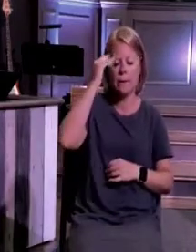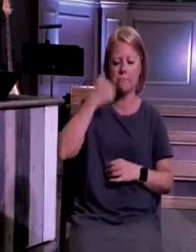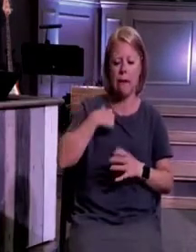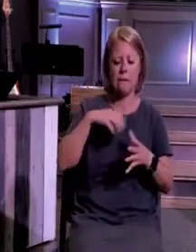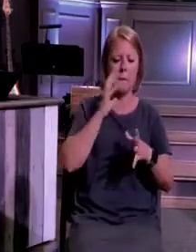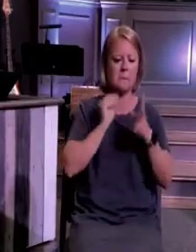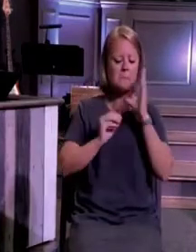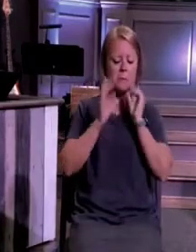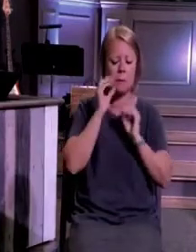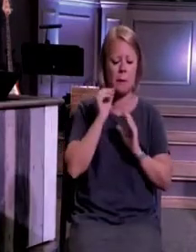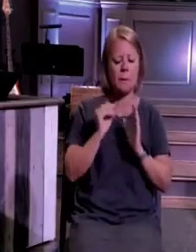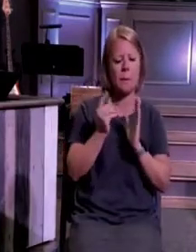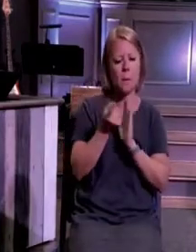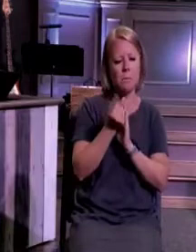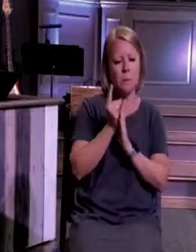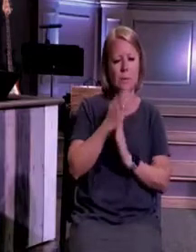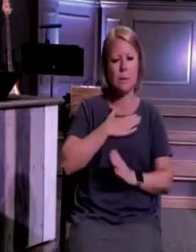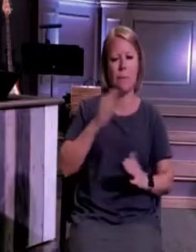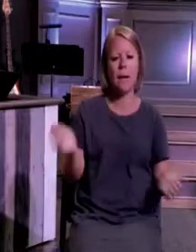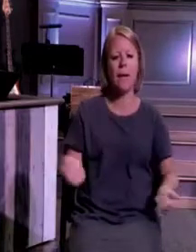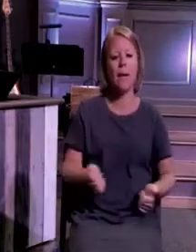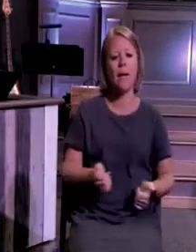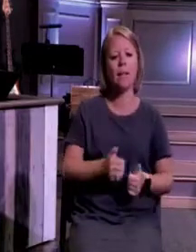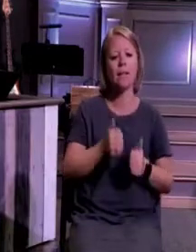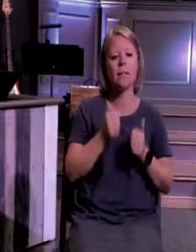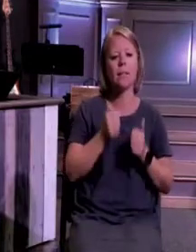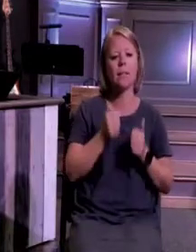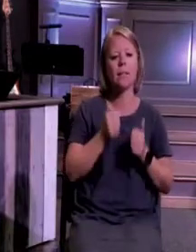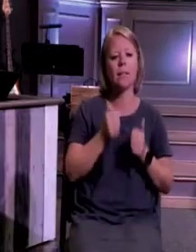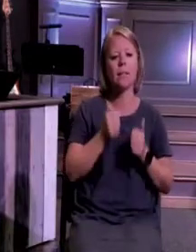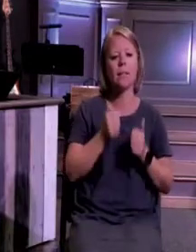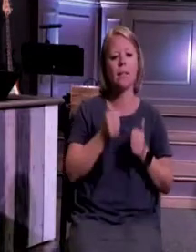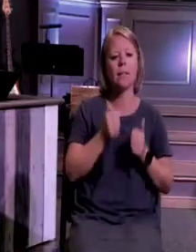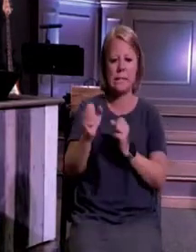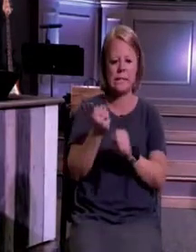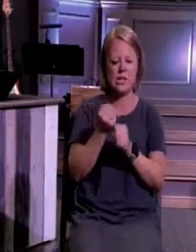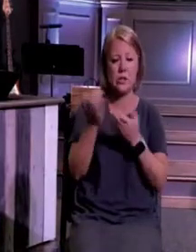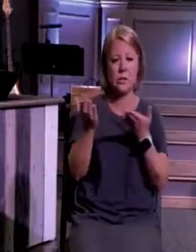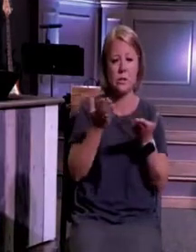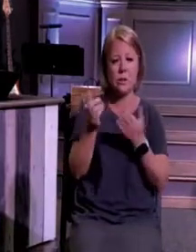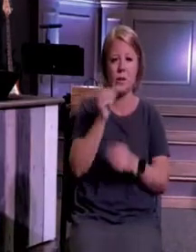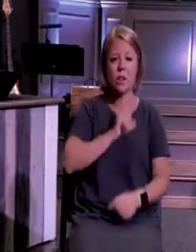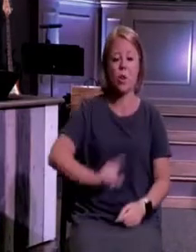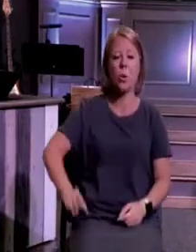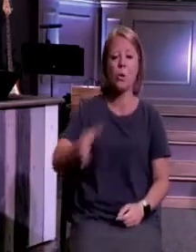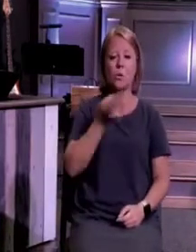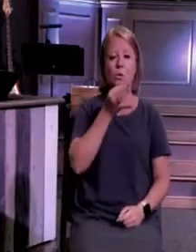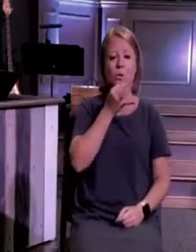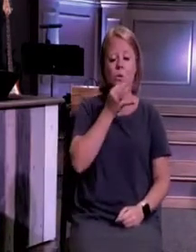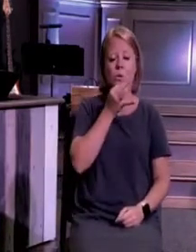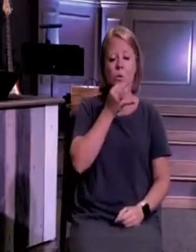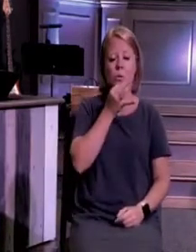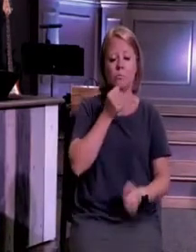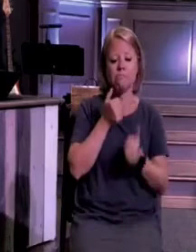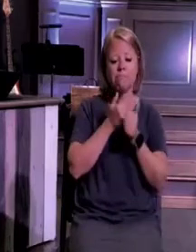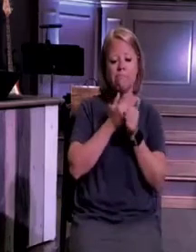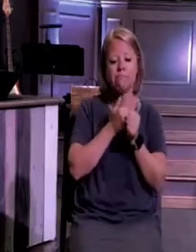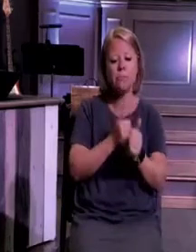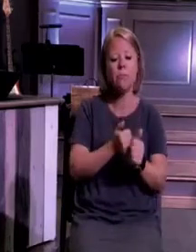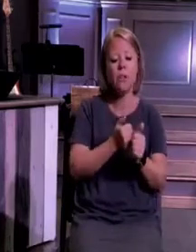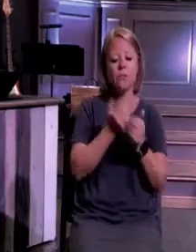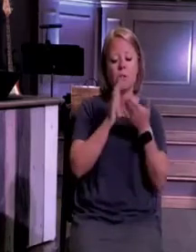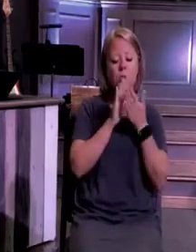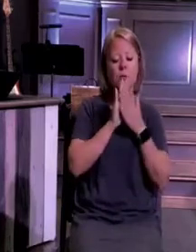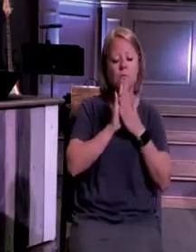those moments in my life in the past 40 years of serving the Lord, soon to be followed by the still small